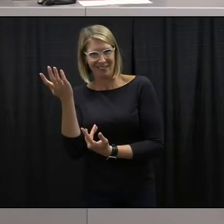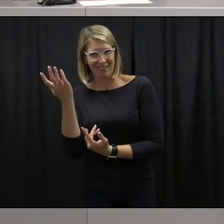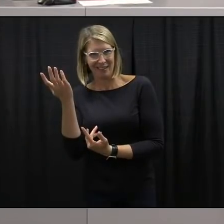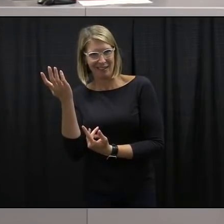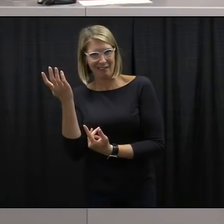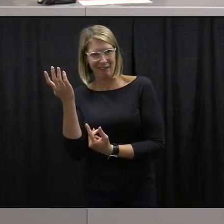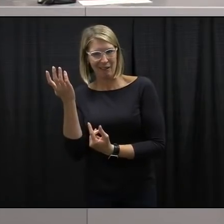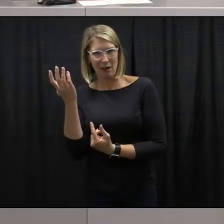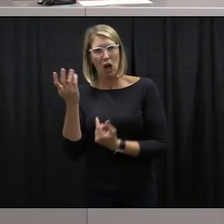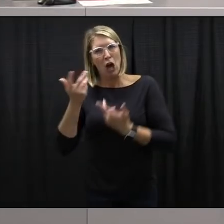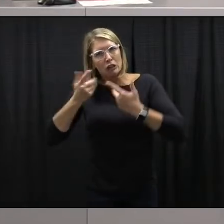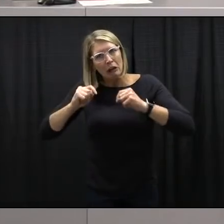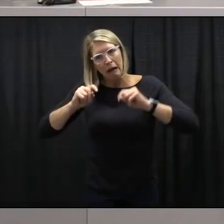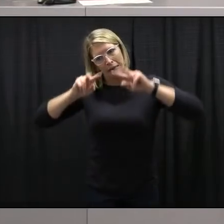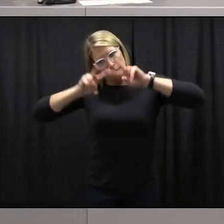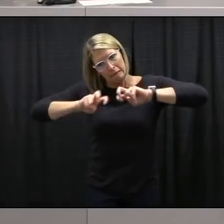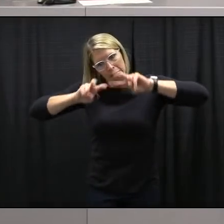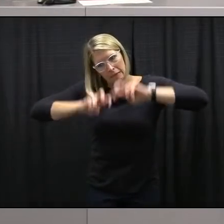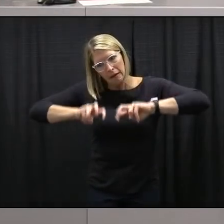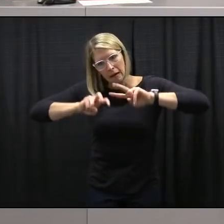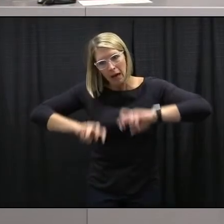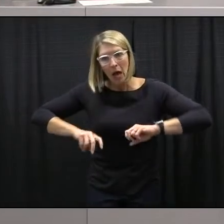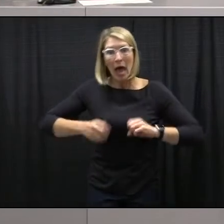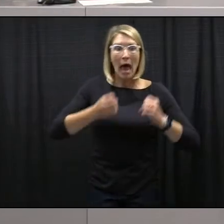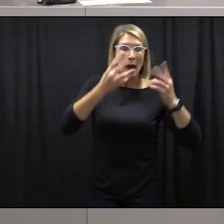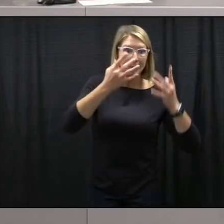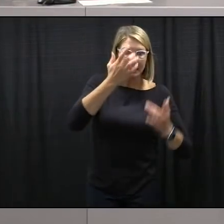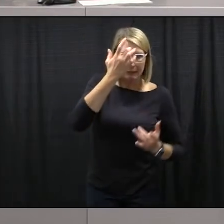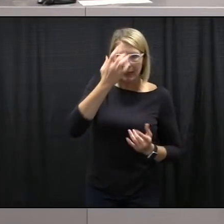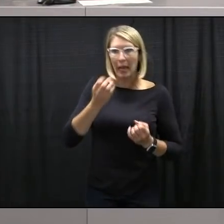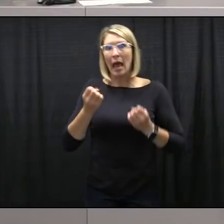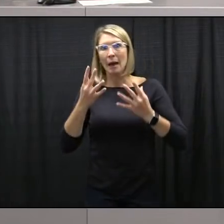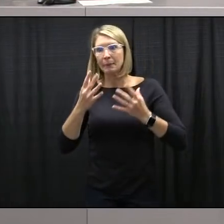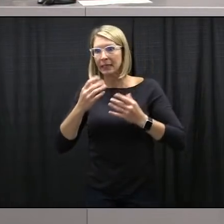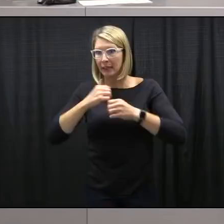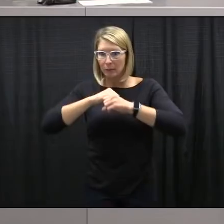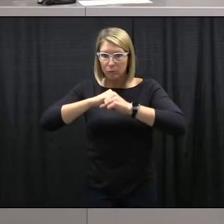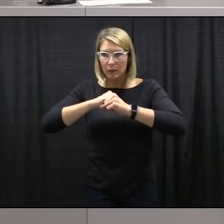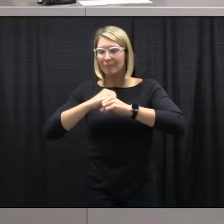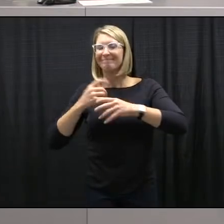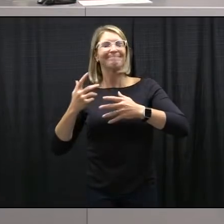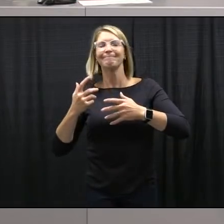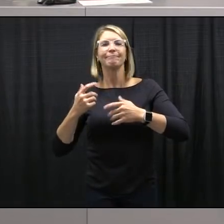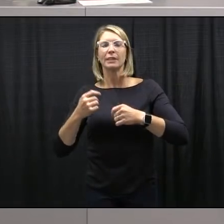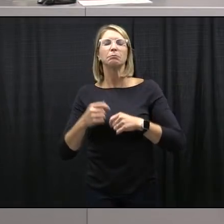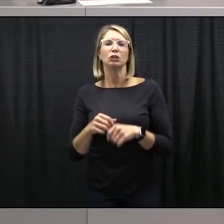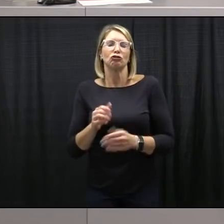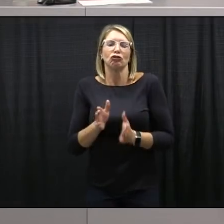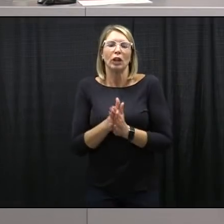further conclusion than that there is an expected number of people who will test positive after they have the vaccine.